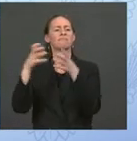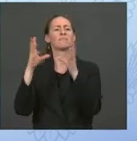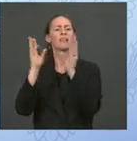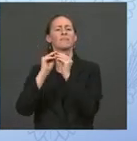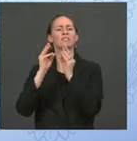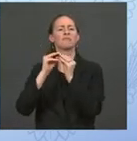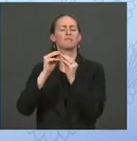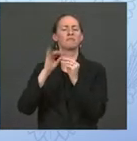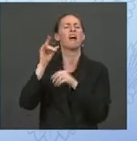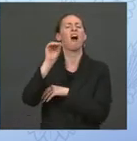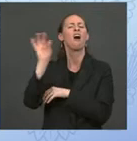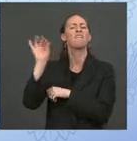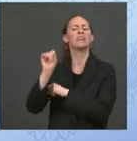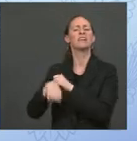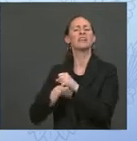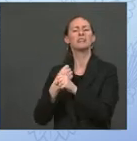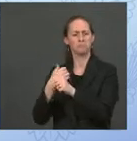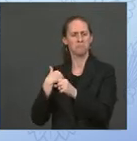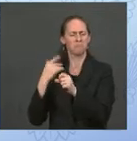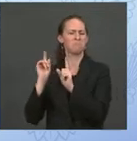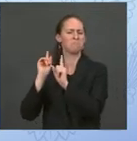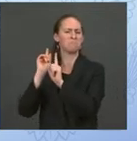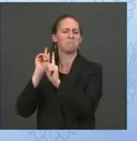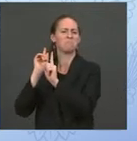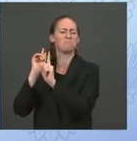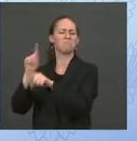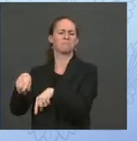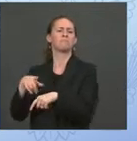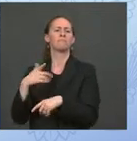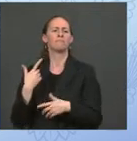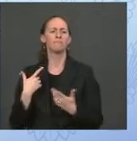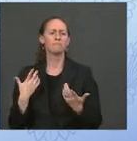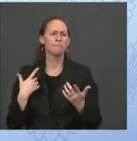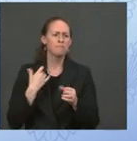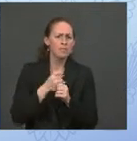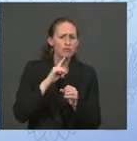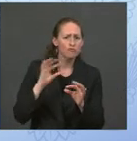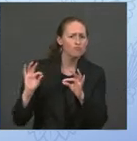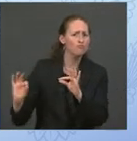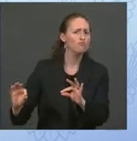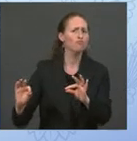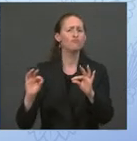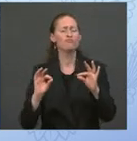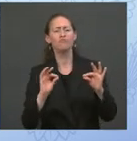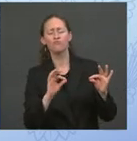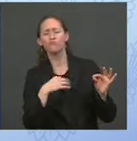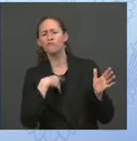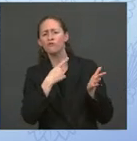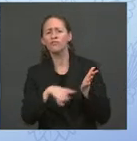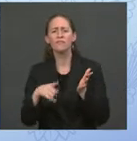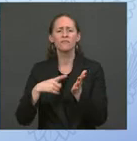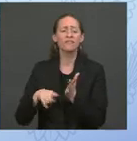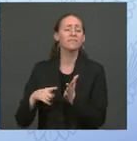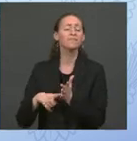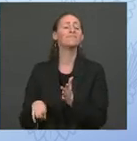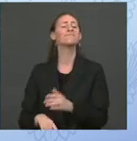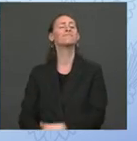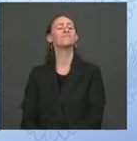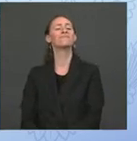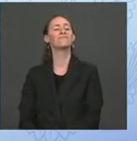I went to make sure that everything was going to be okay. And I would report, I was the kid at the